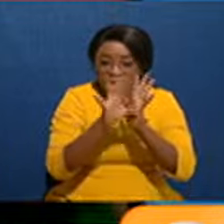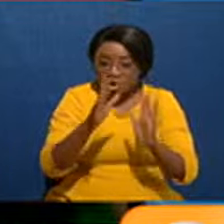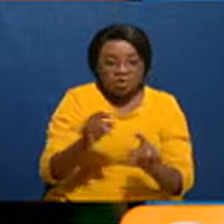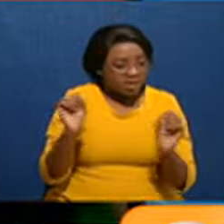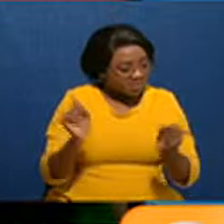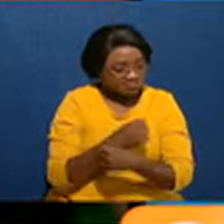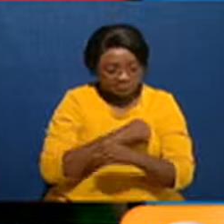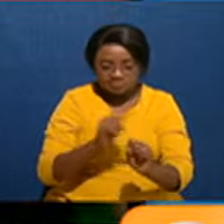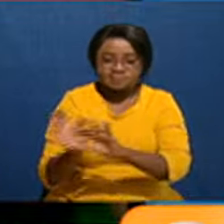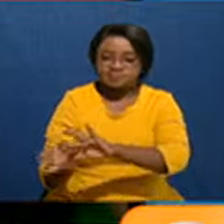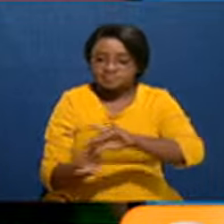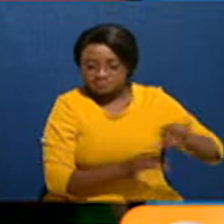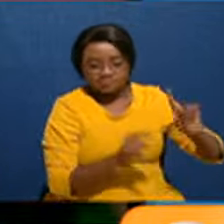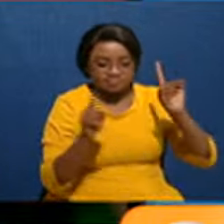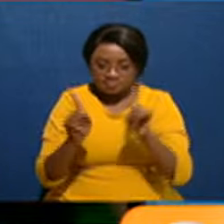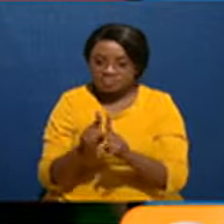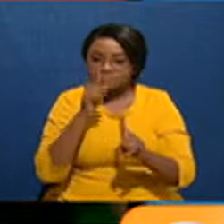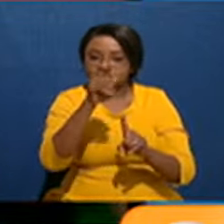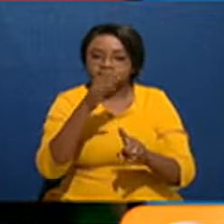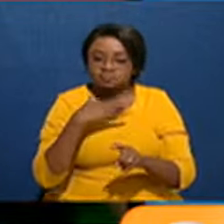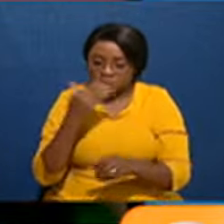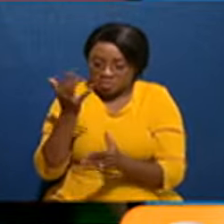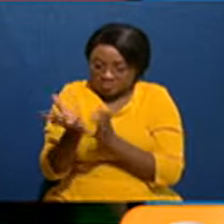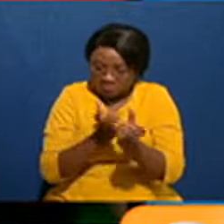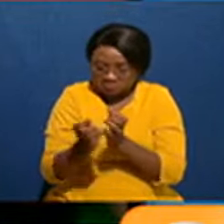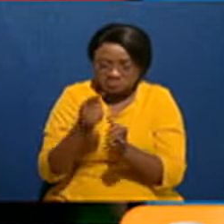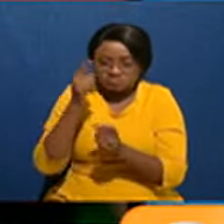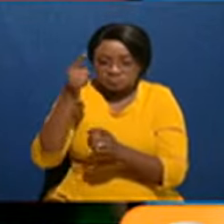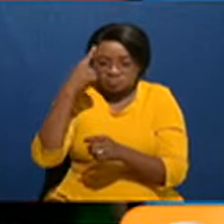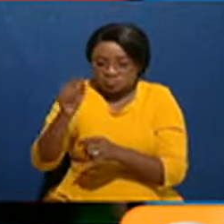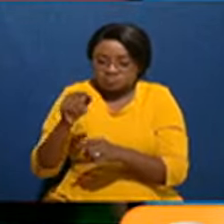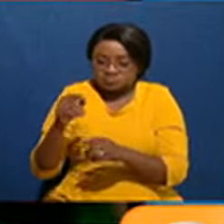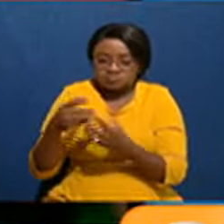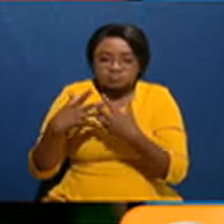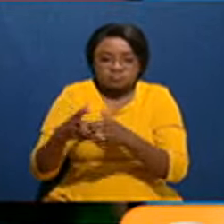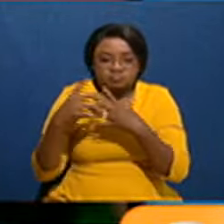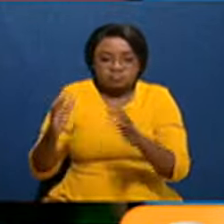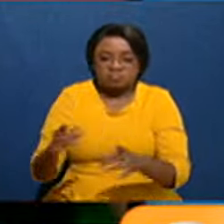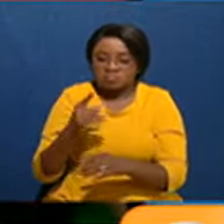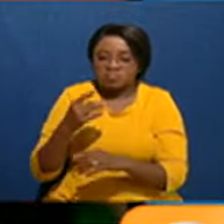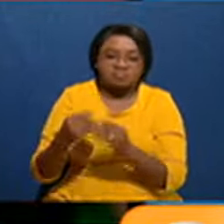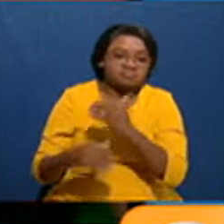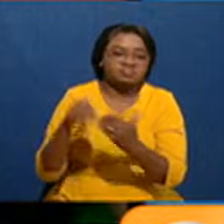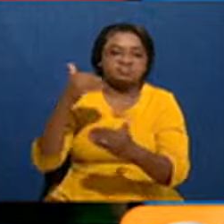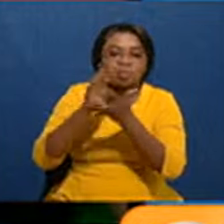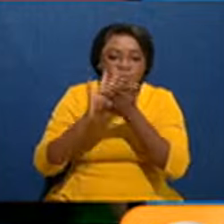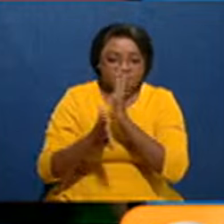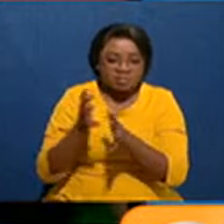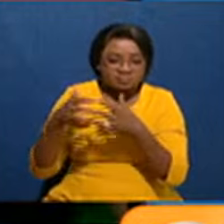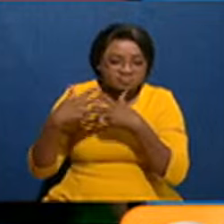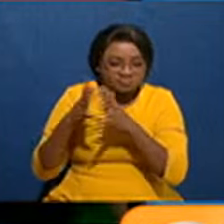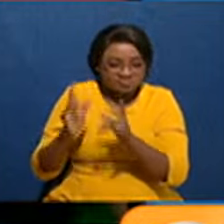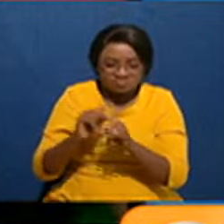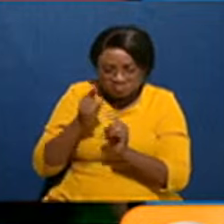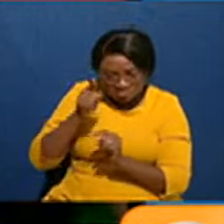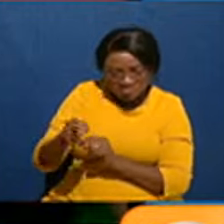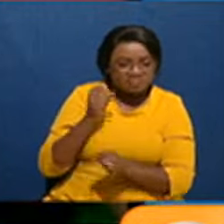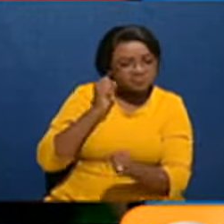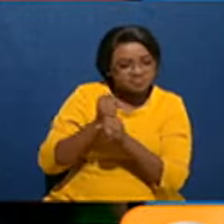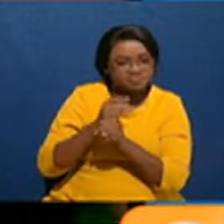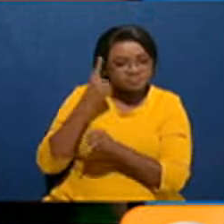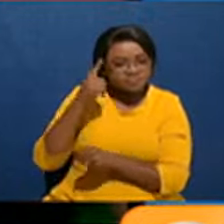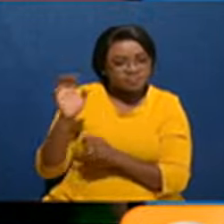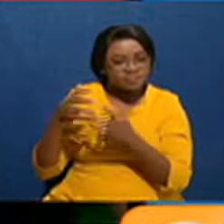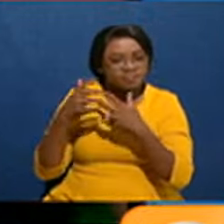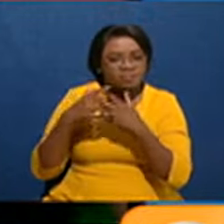this goes back to NCA. So that at the preventive side of it, make sure that every contractor you're registering